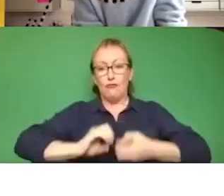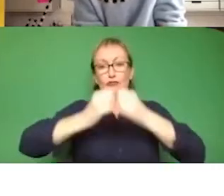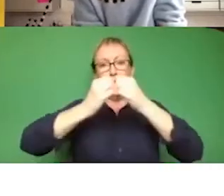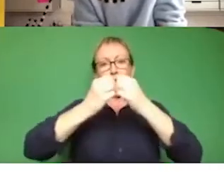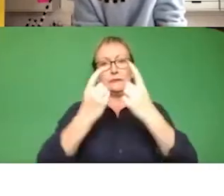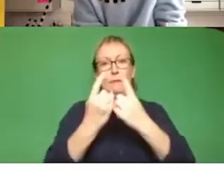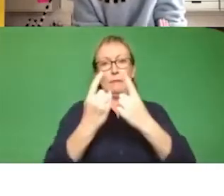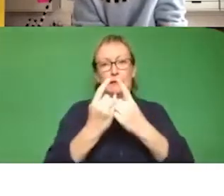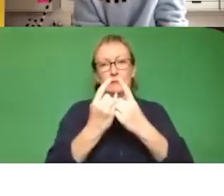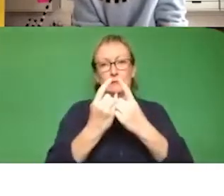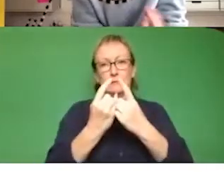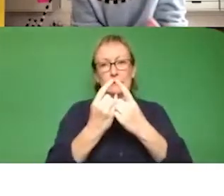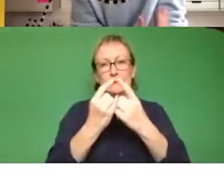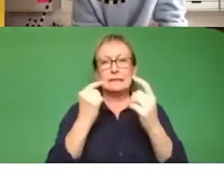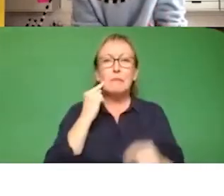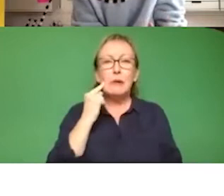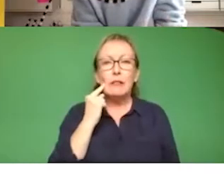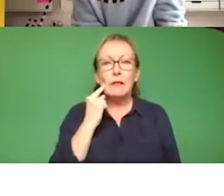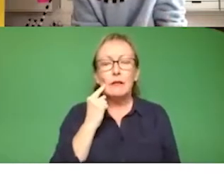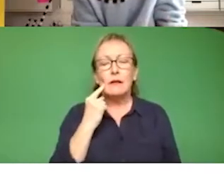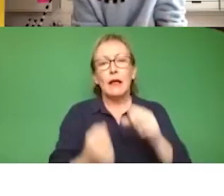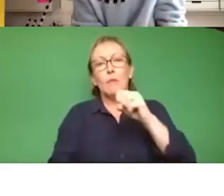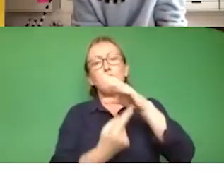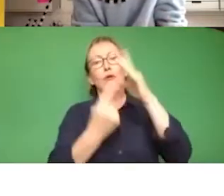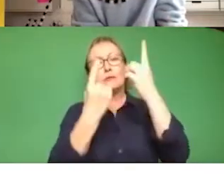it down to sort of these key pieces that we felt were